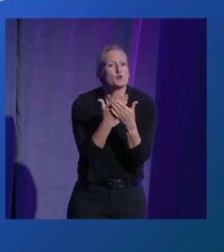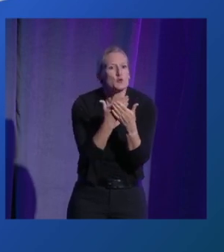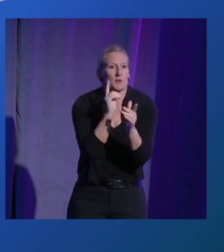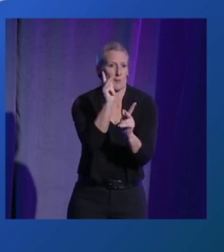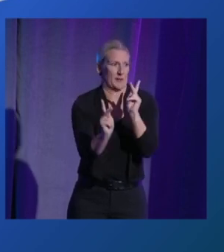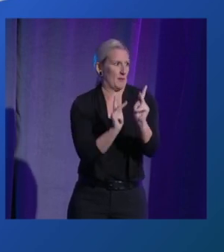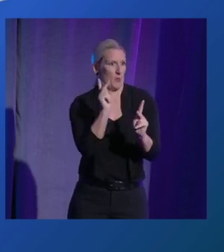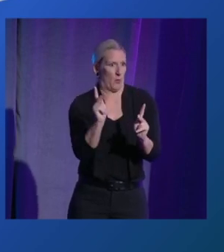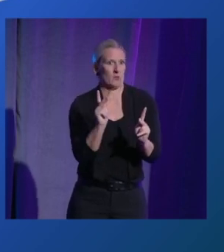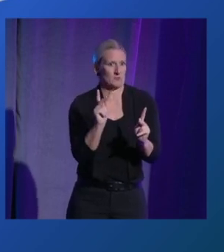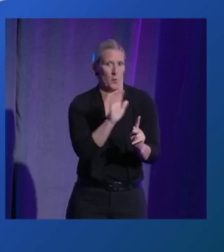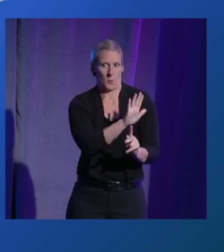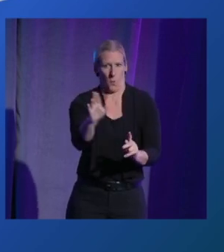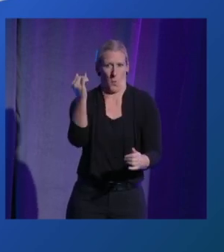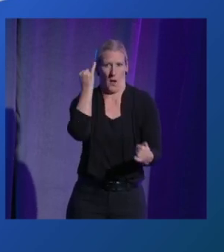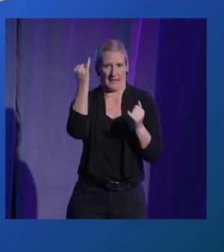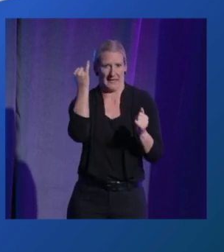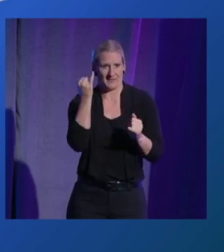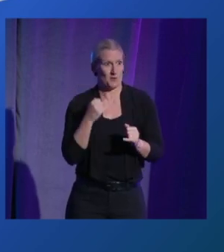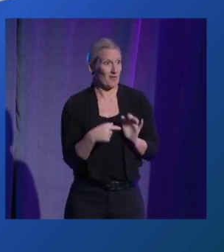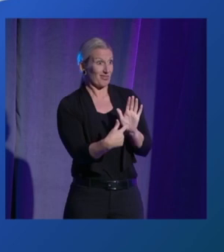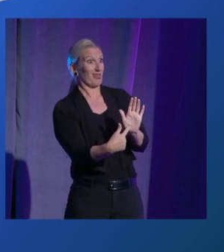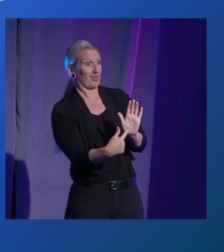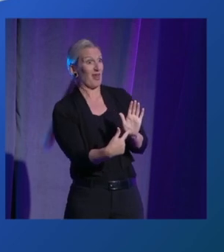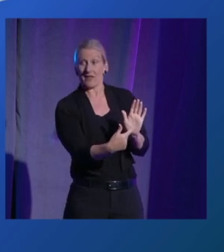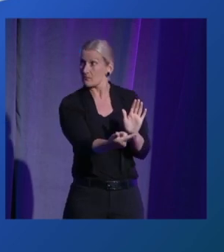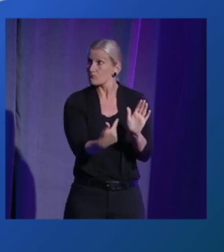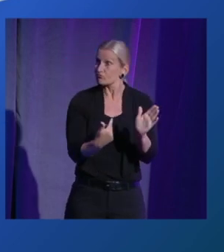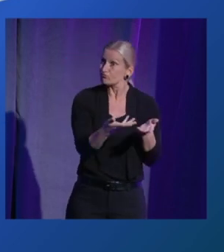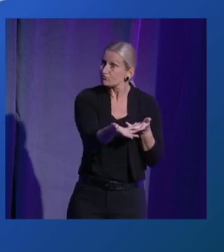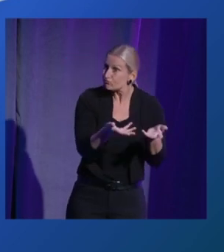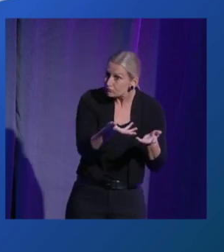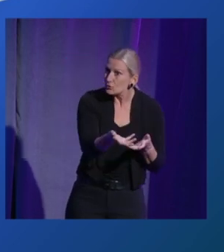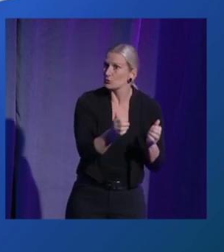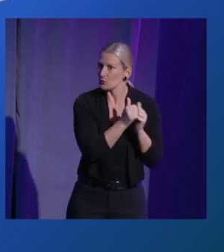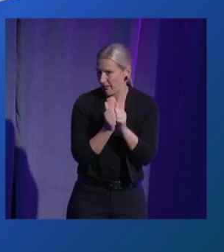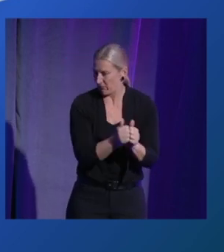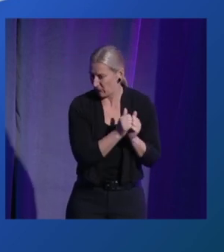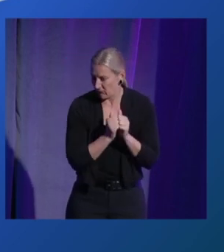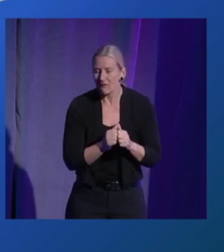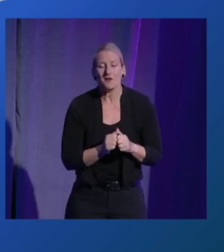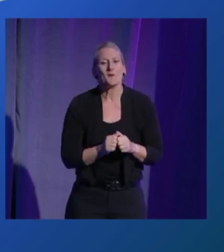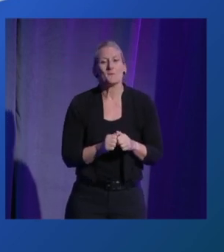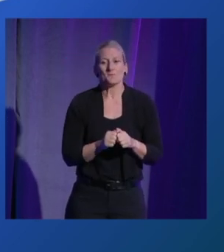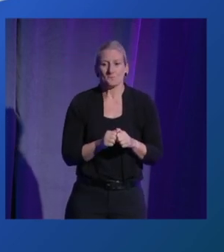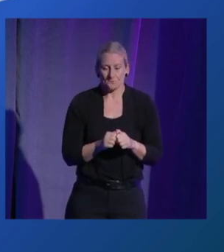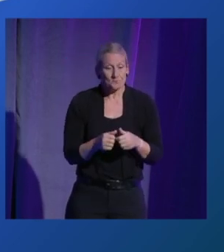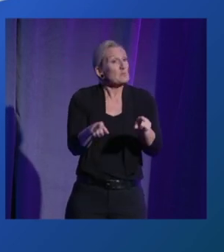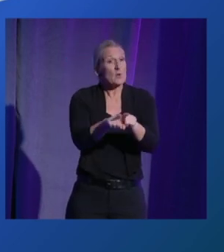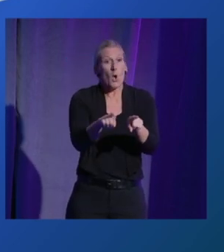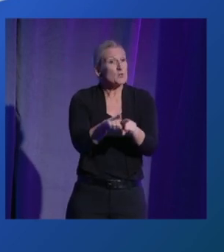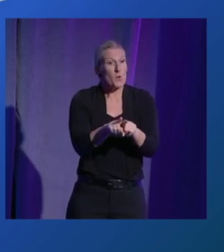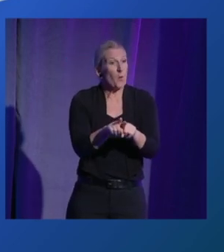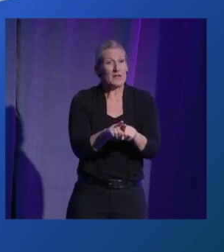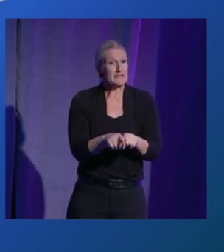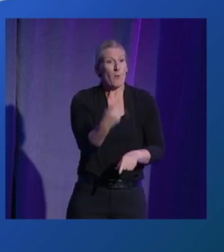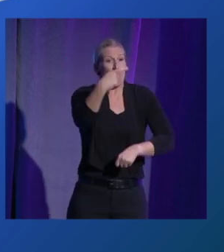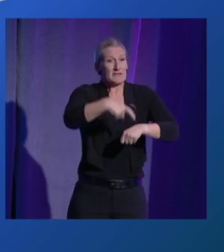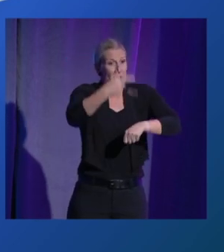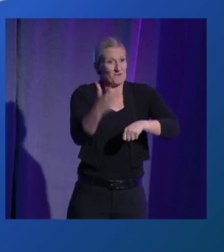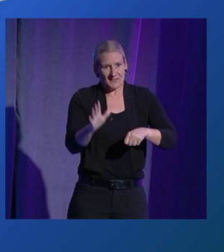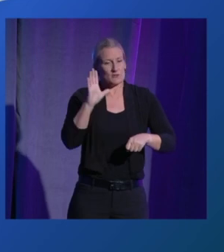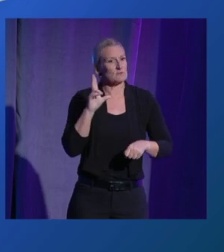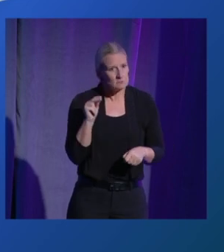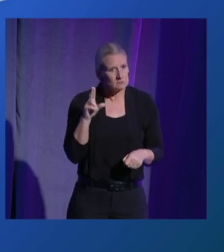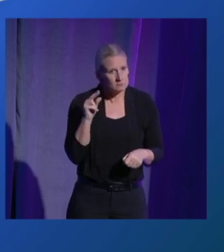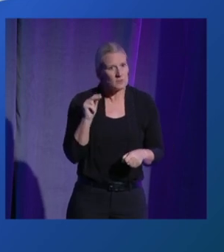on your ideas and um yeah and then also the the fact that it's it's iterative you got to keep keep at it and persevere through